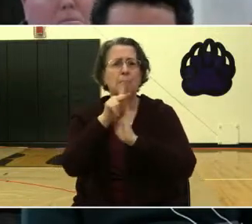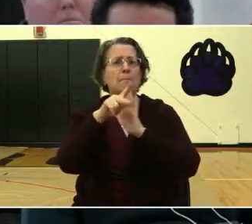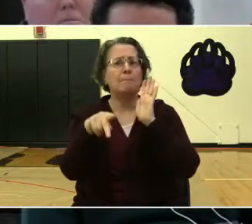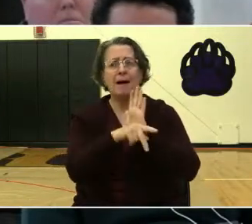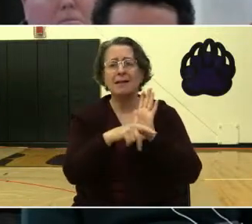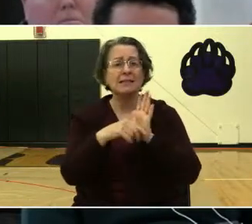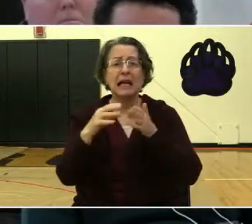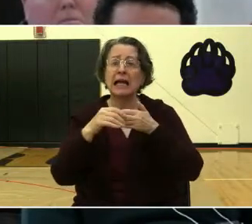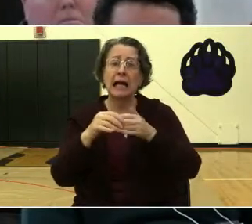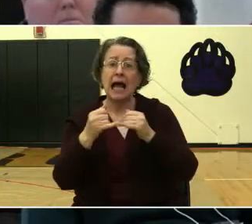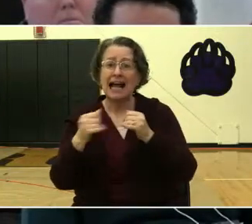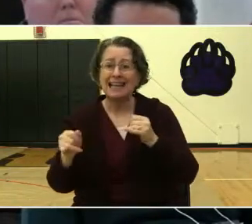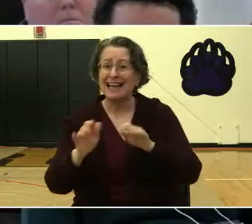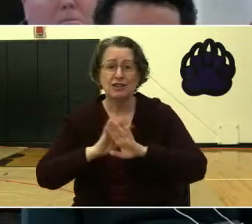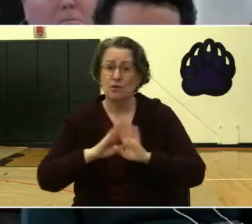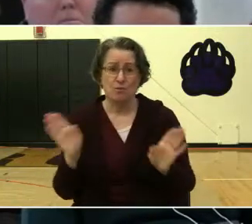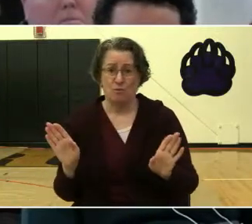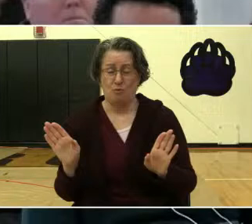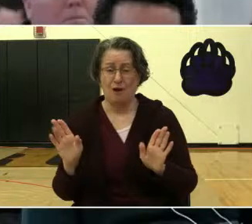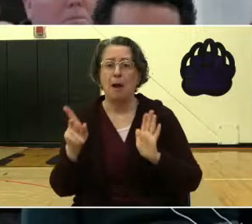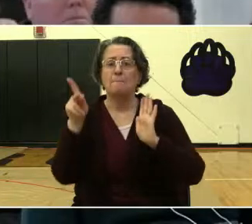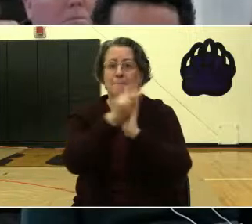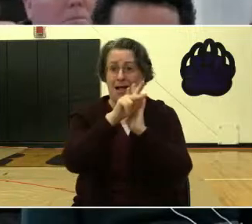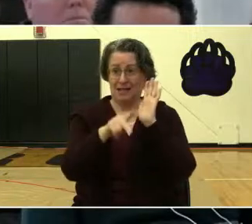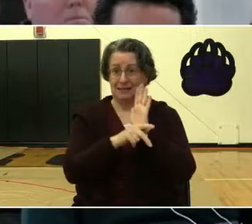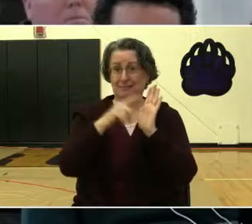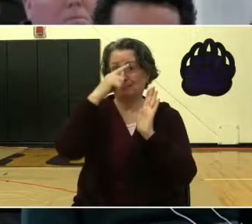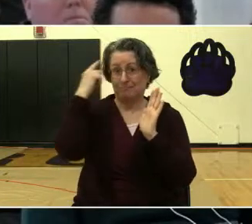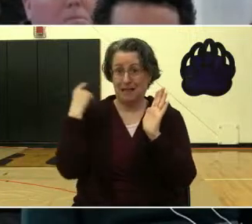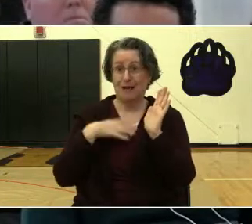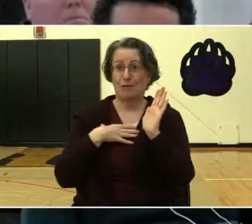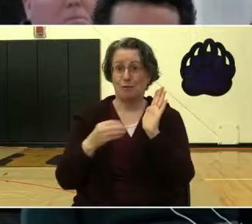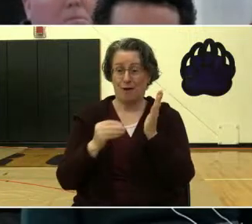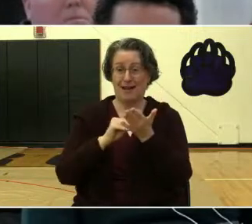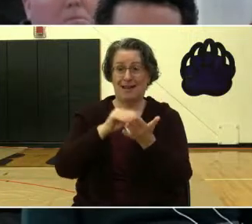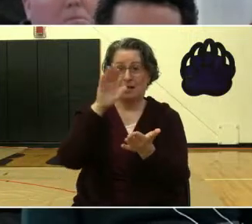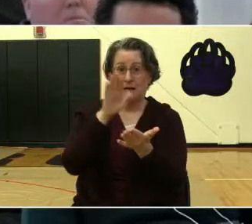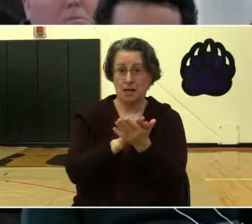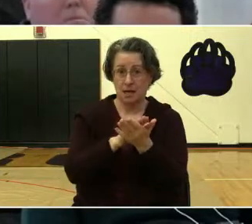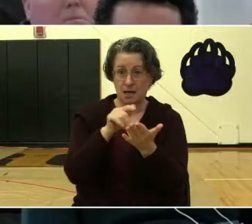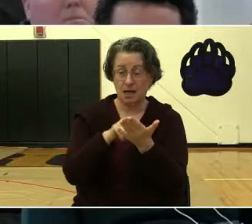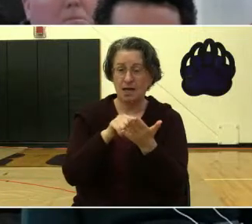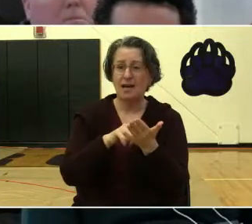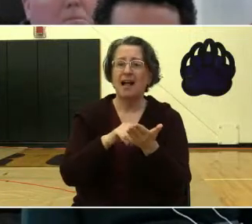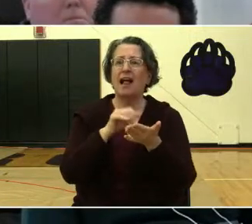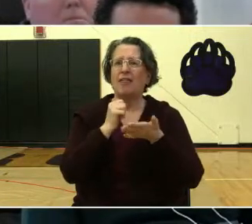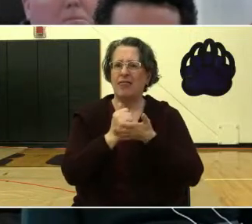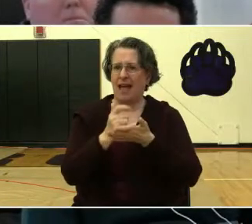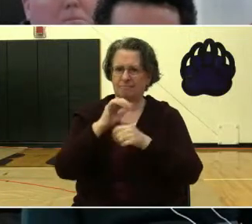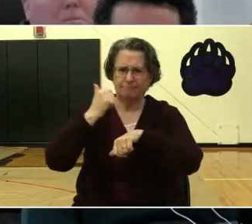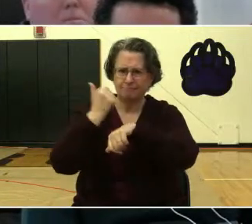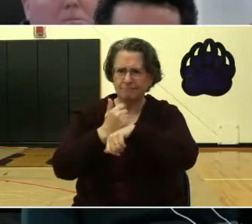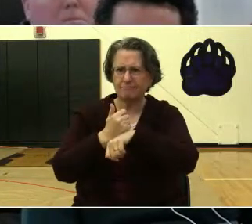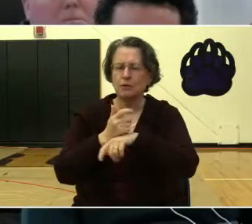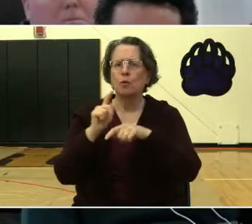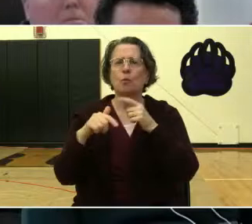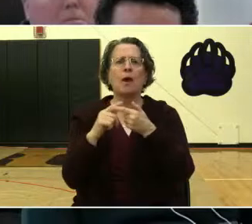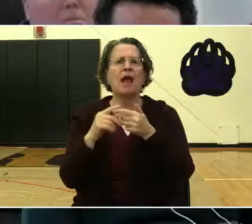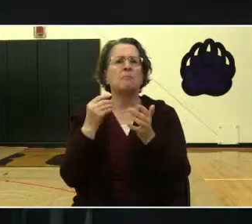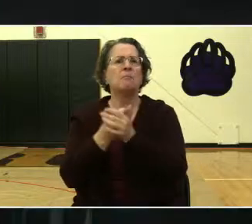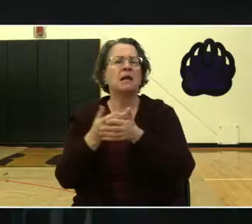guideline that uh we can understand and justify where this money